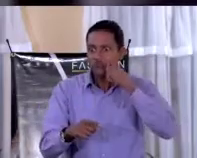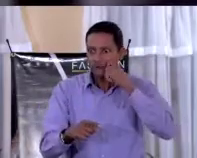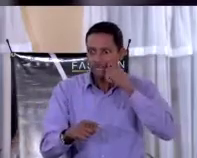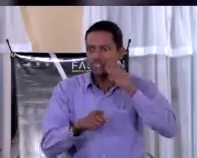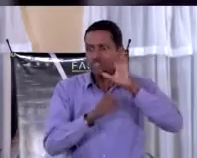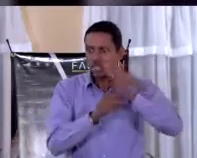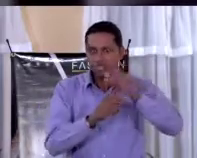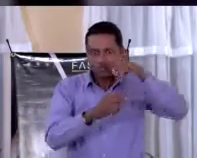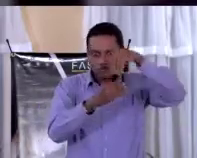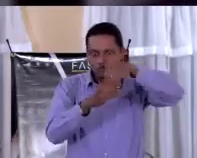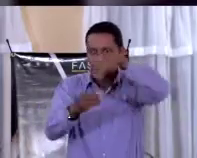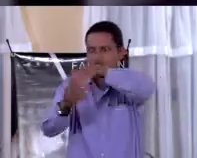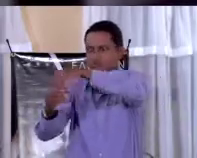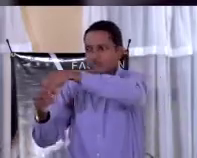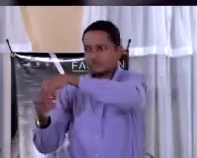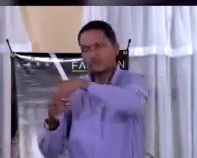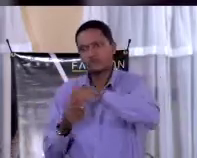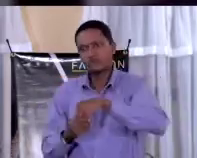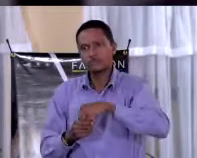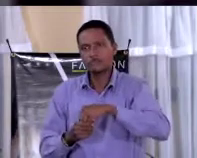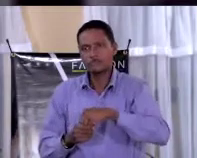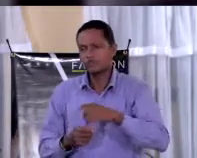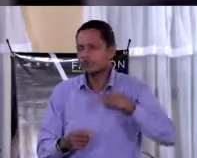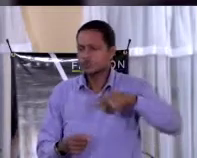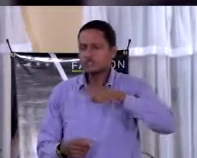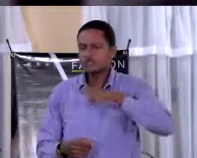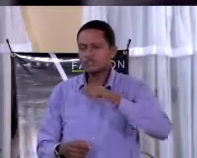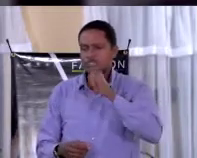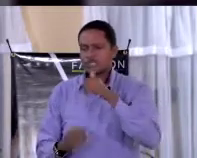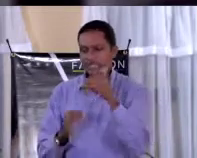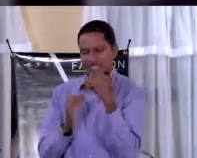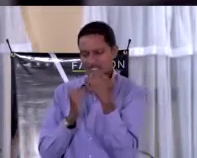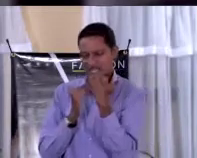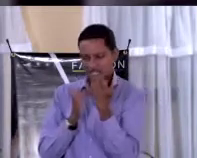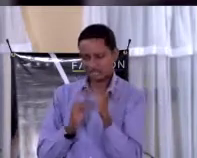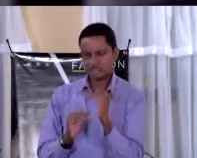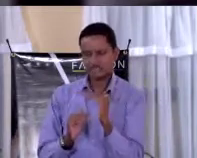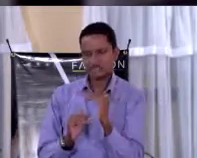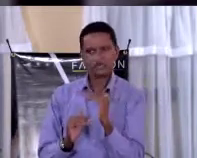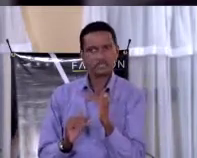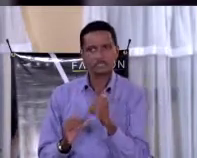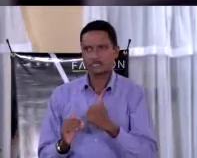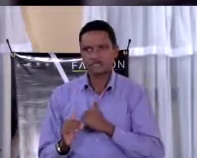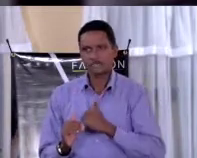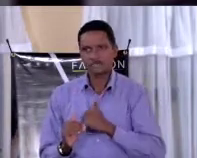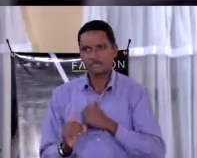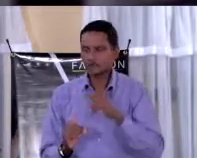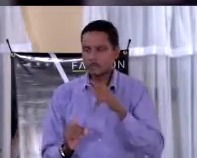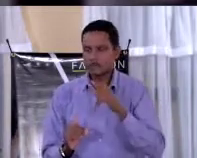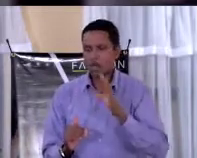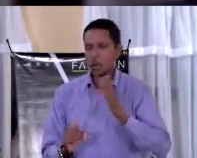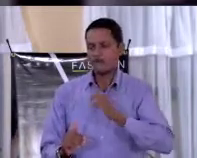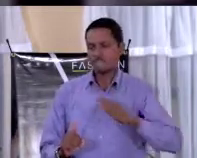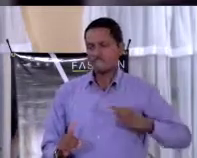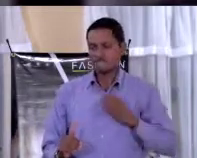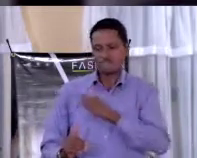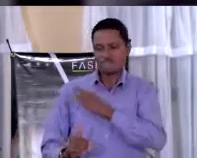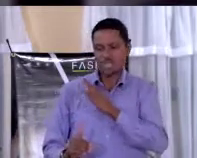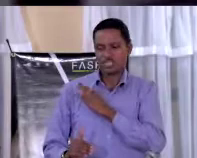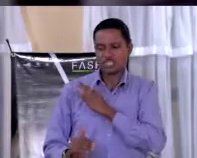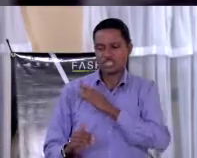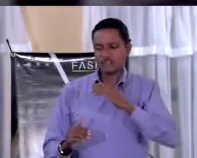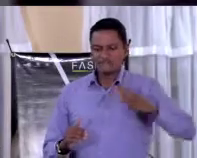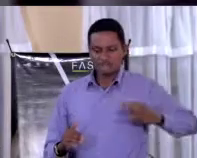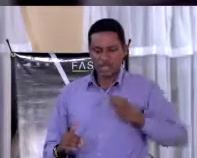you see, I'm very, very taken by this. This is what I've been working on for years. And I think it's only now dawning on people.